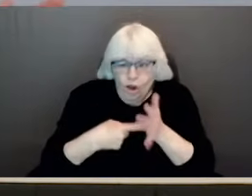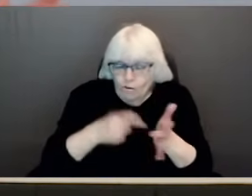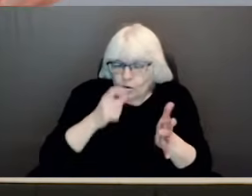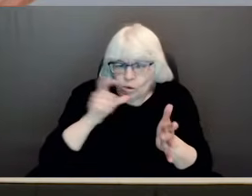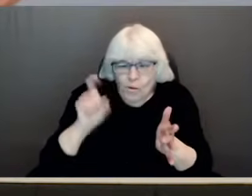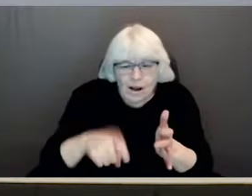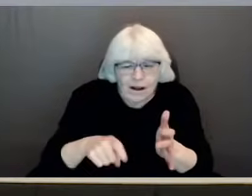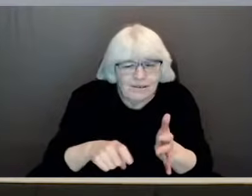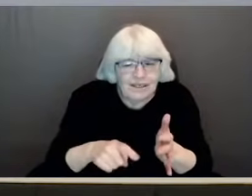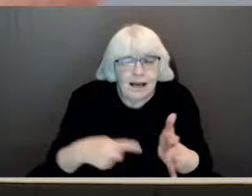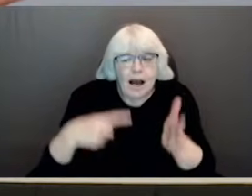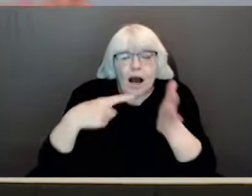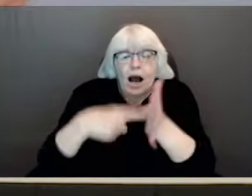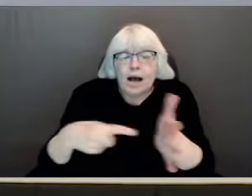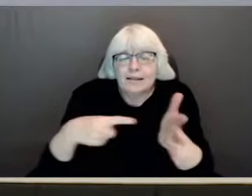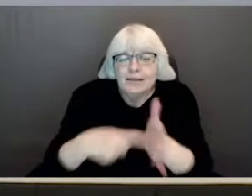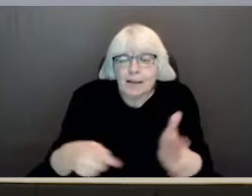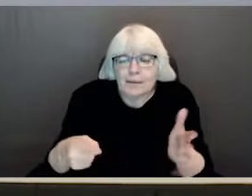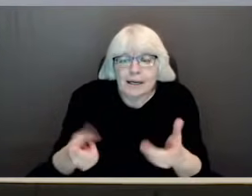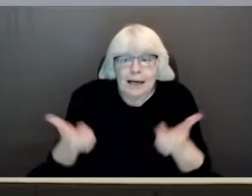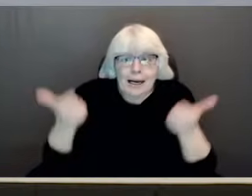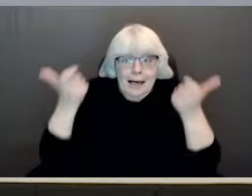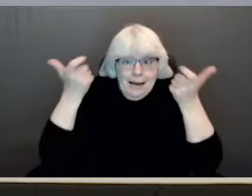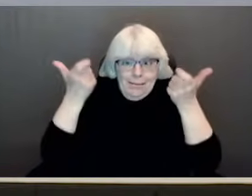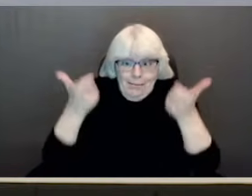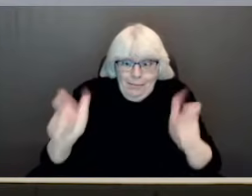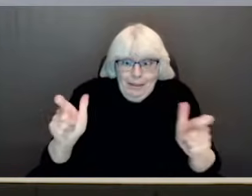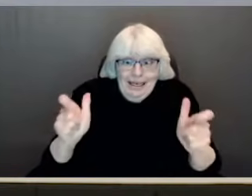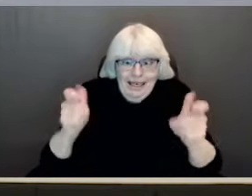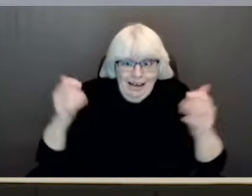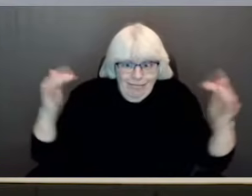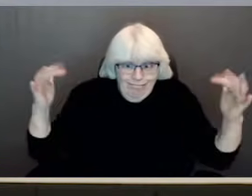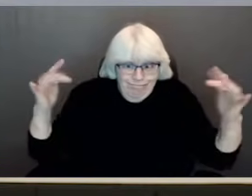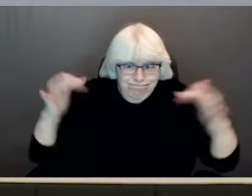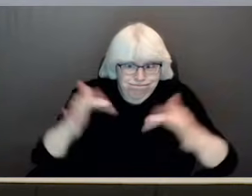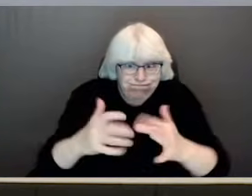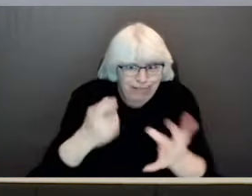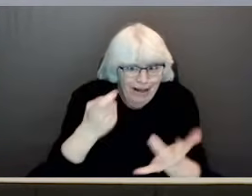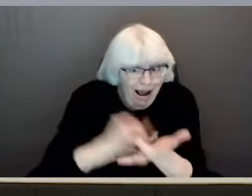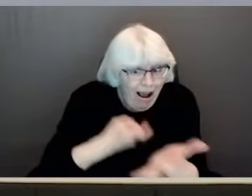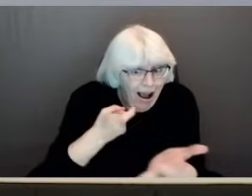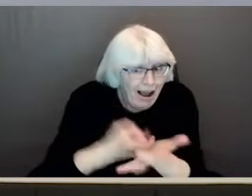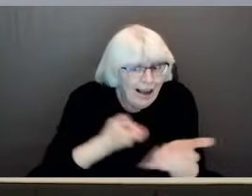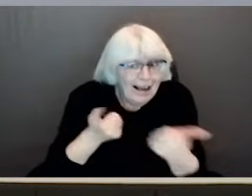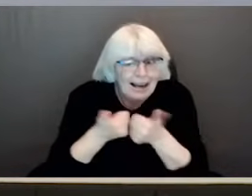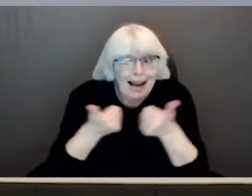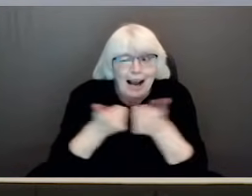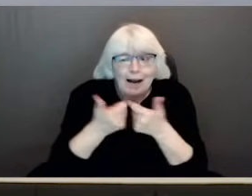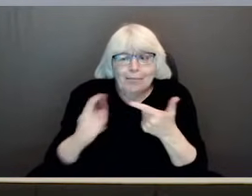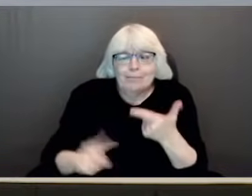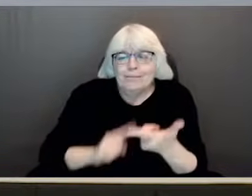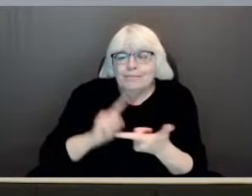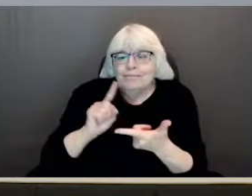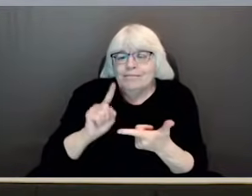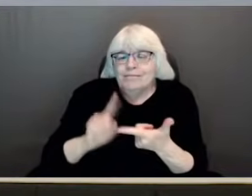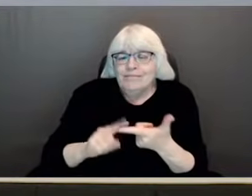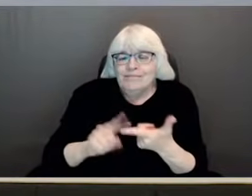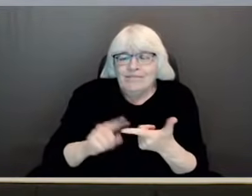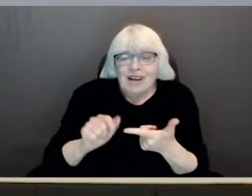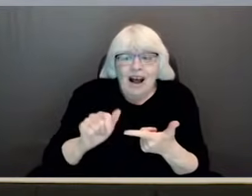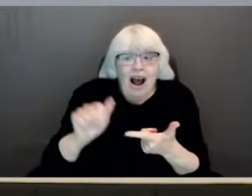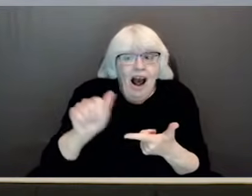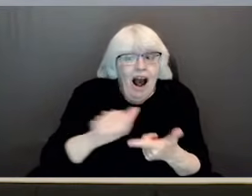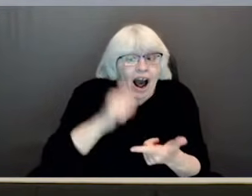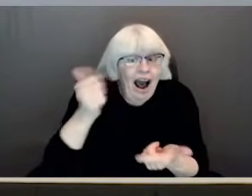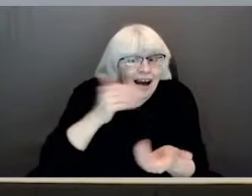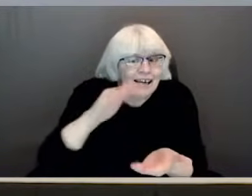at the Eastlink Center, or Confederation Center. I think there are events that would